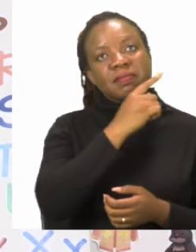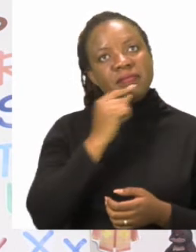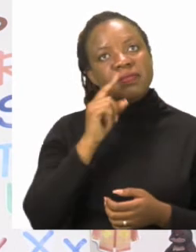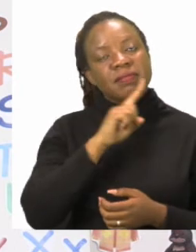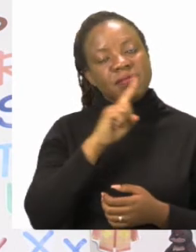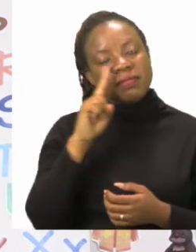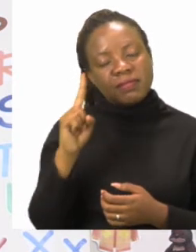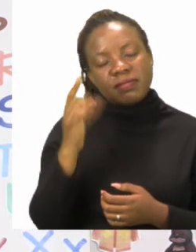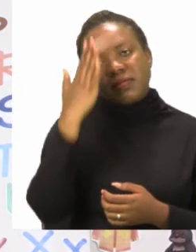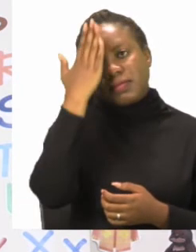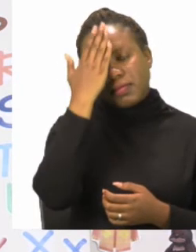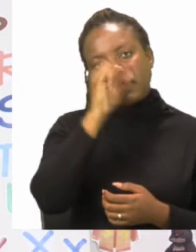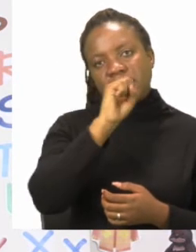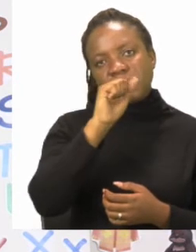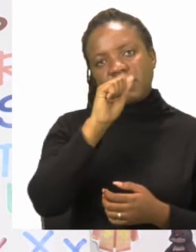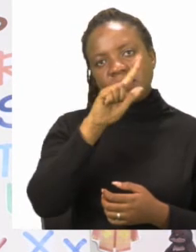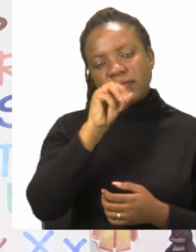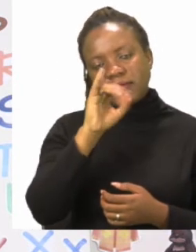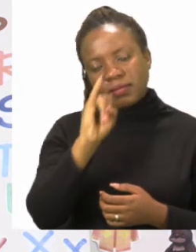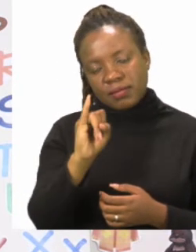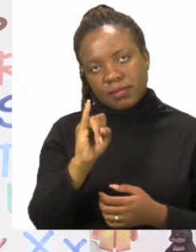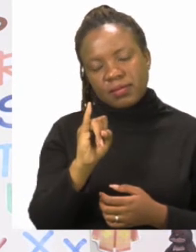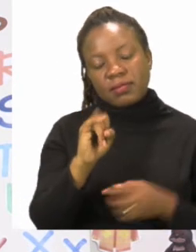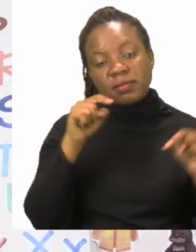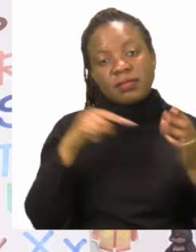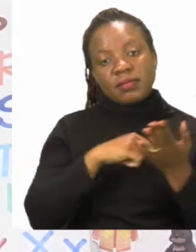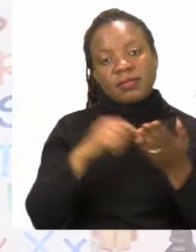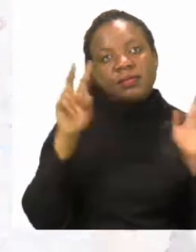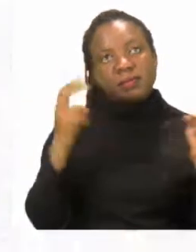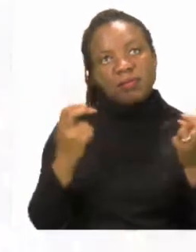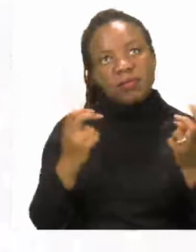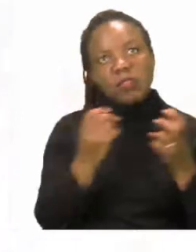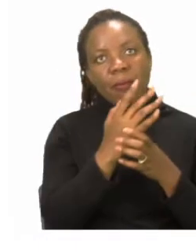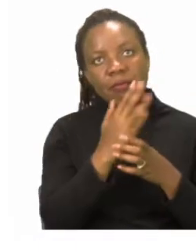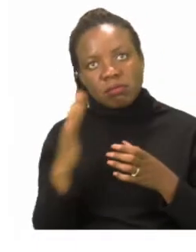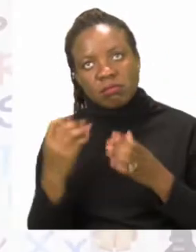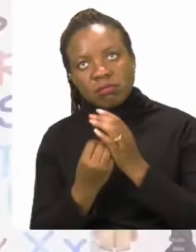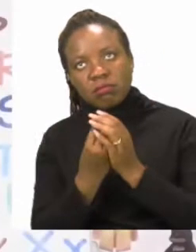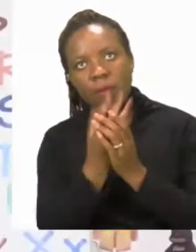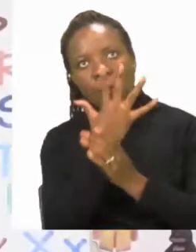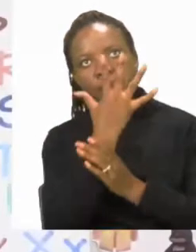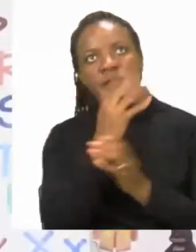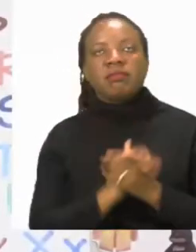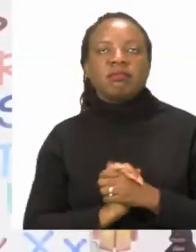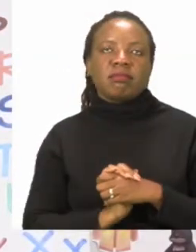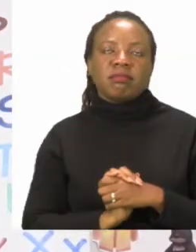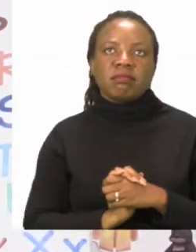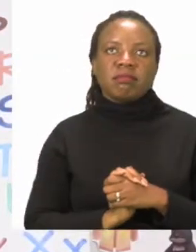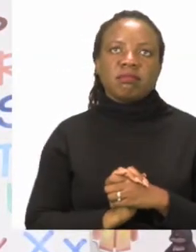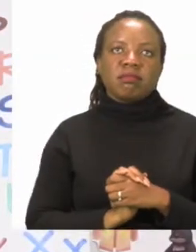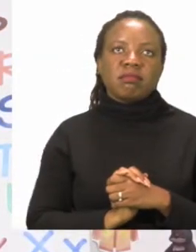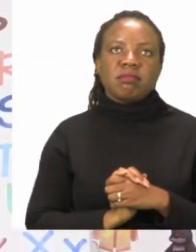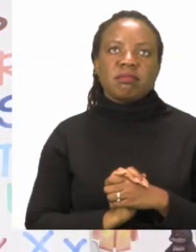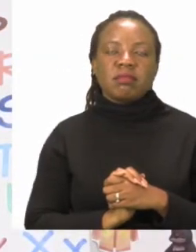our theme this week is plants and growth. Now everyone,